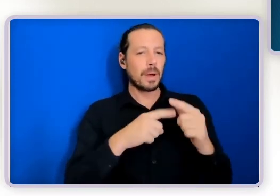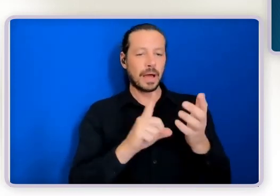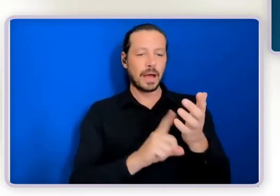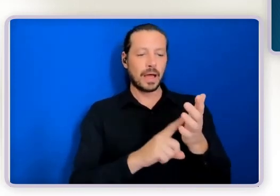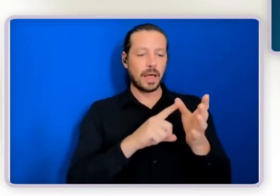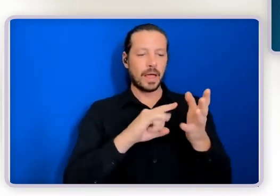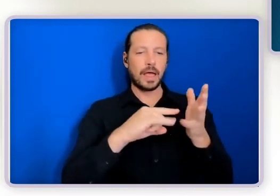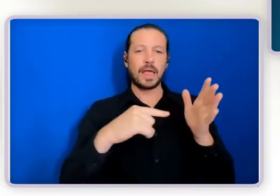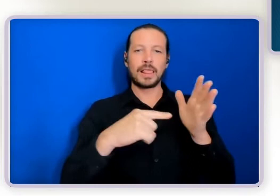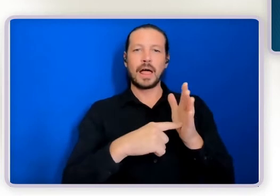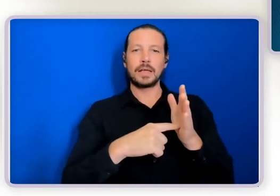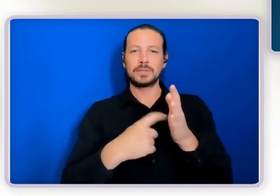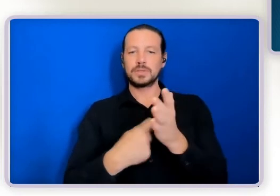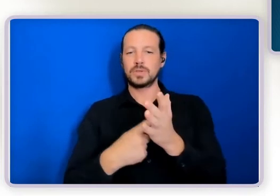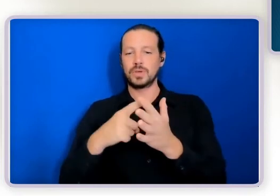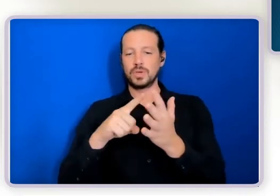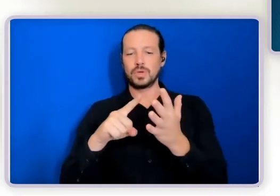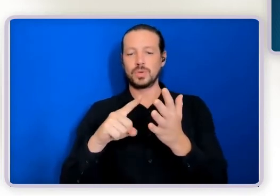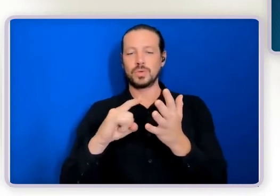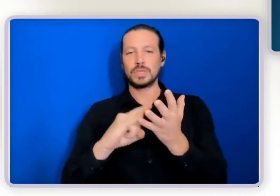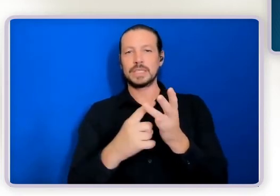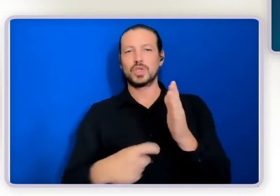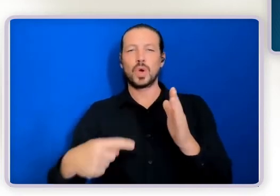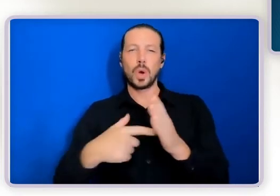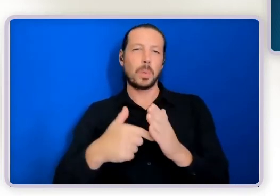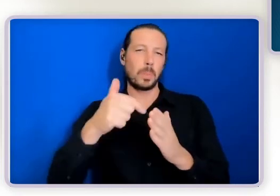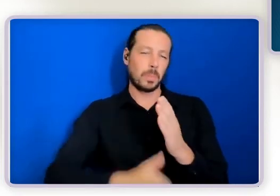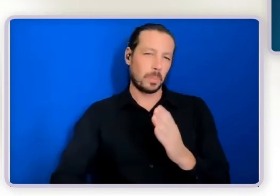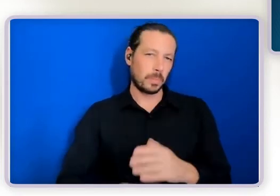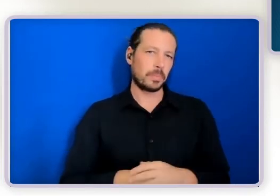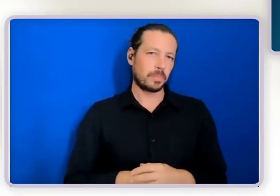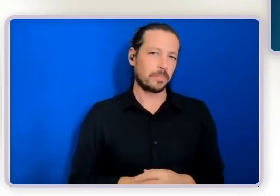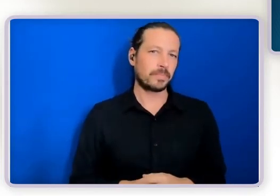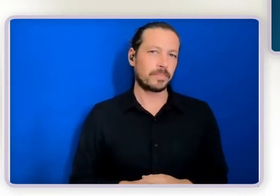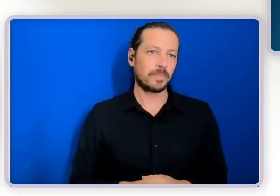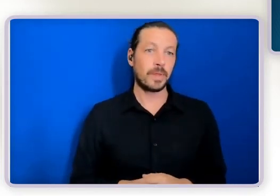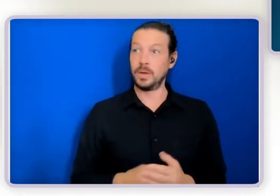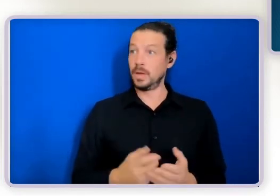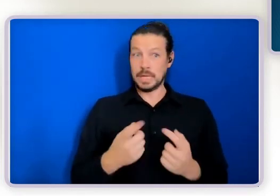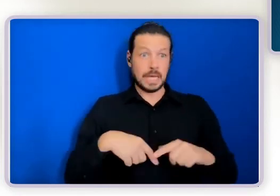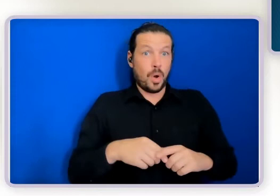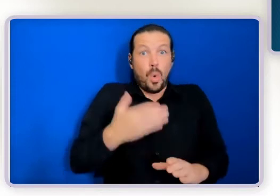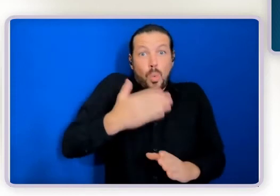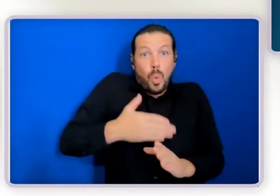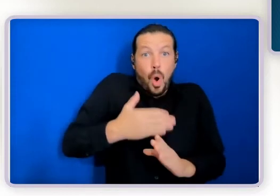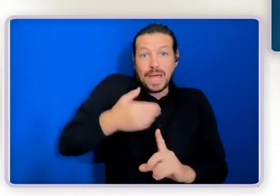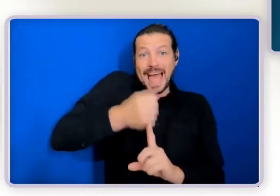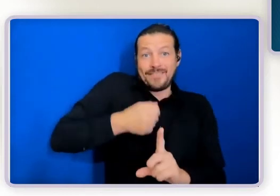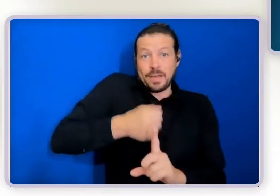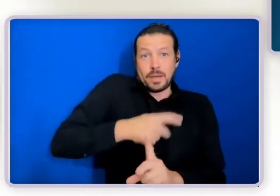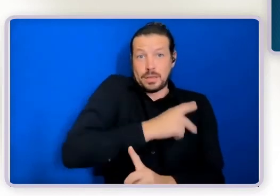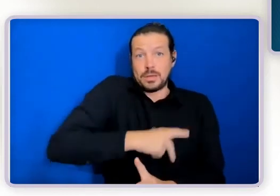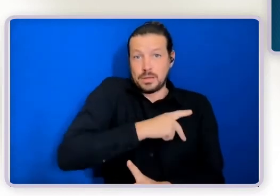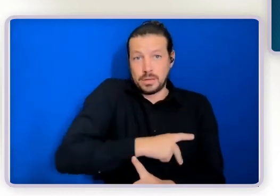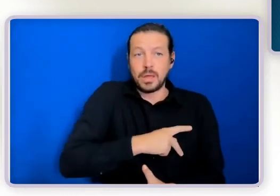in more detail. So, because as advocates, we really have to know more about all